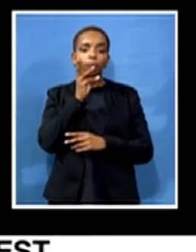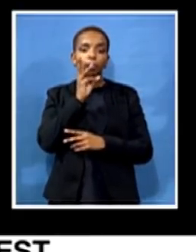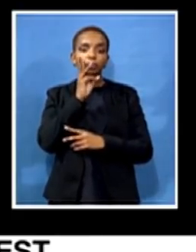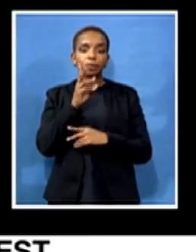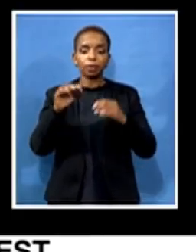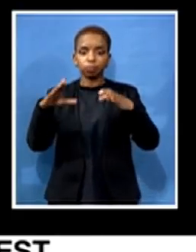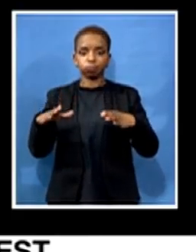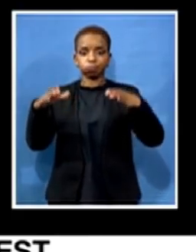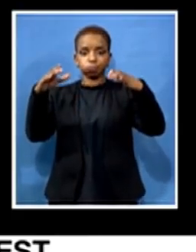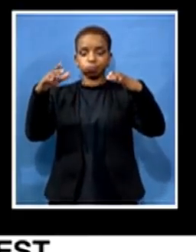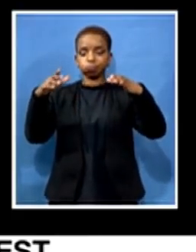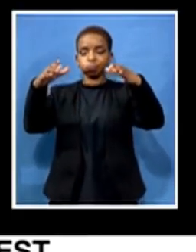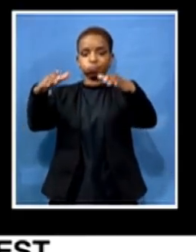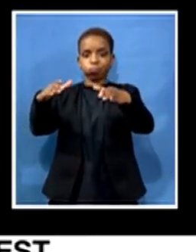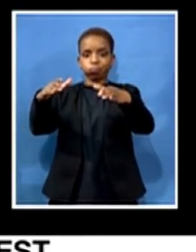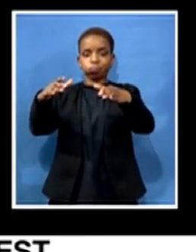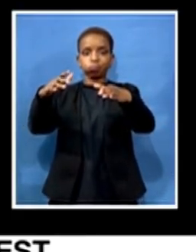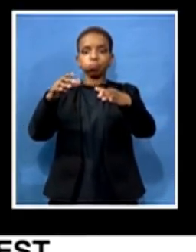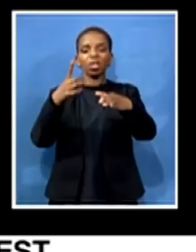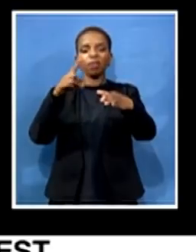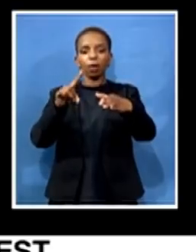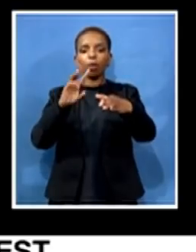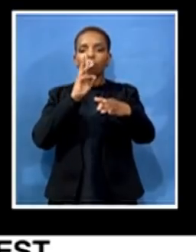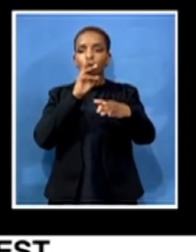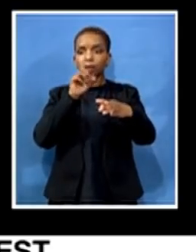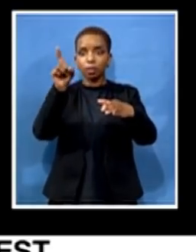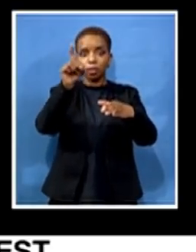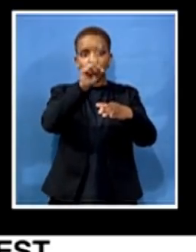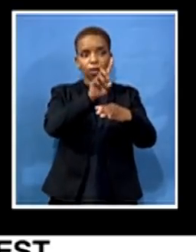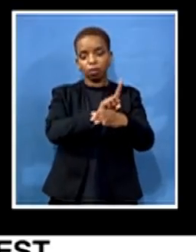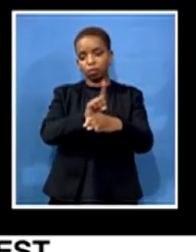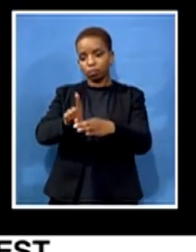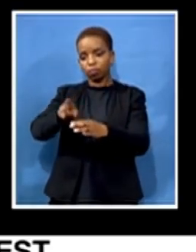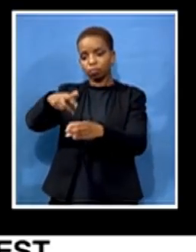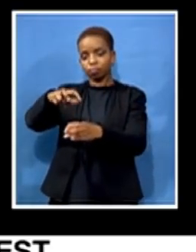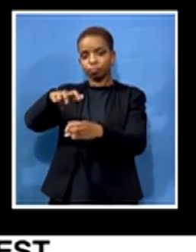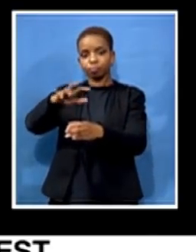the water into those tanks, into those JoJo tanks.